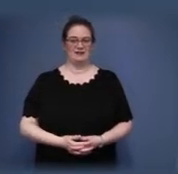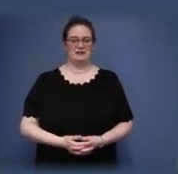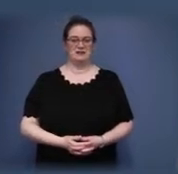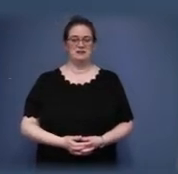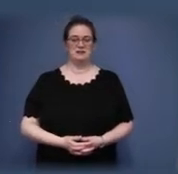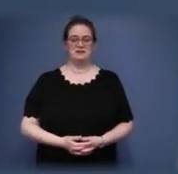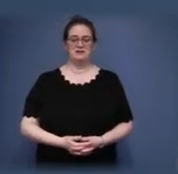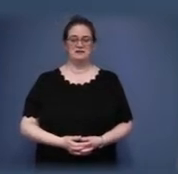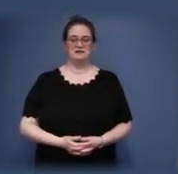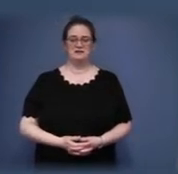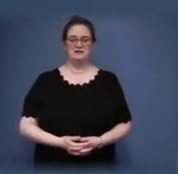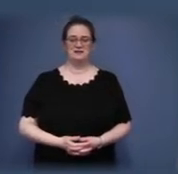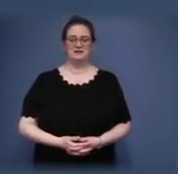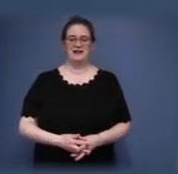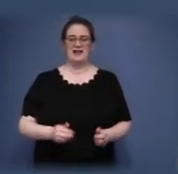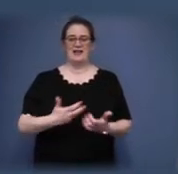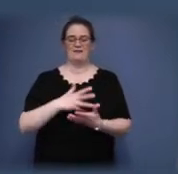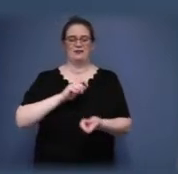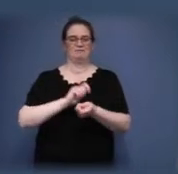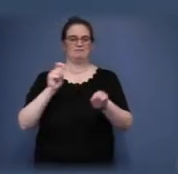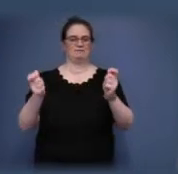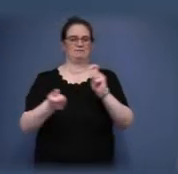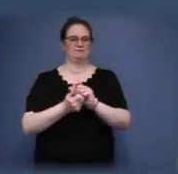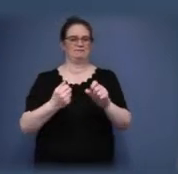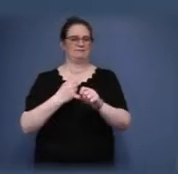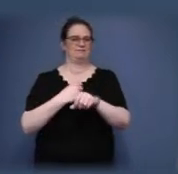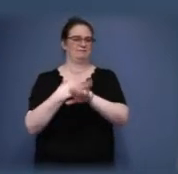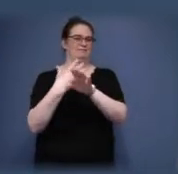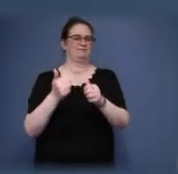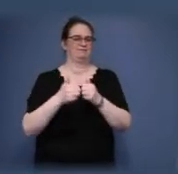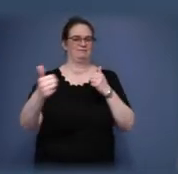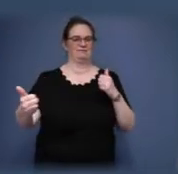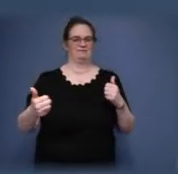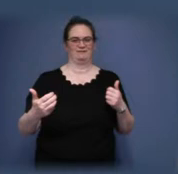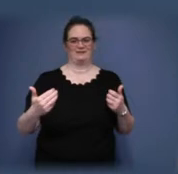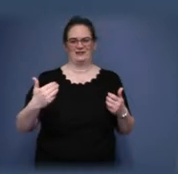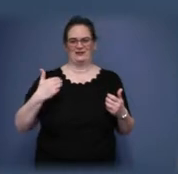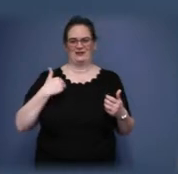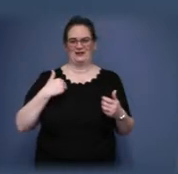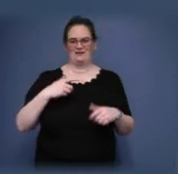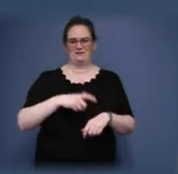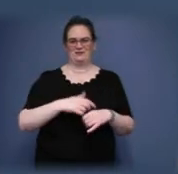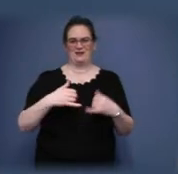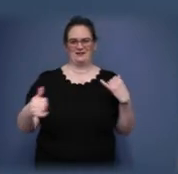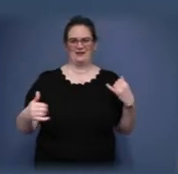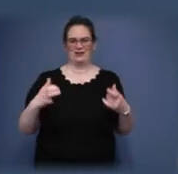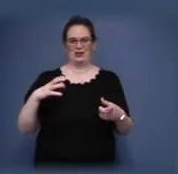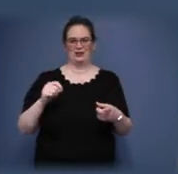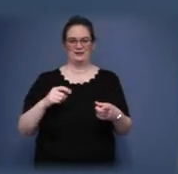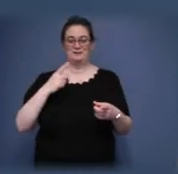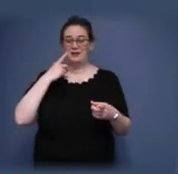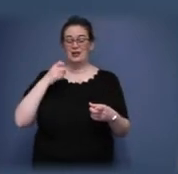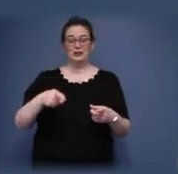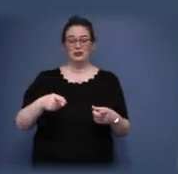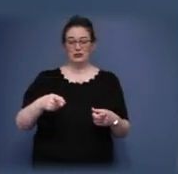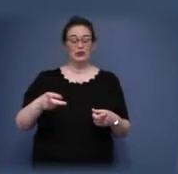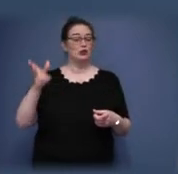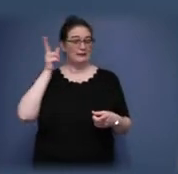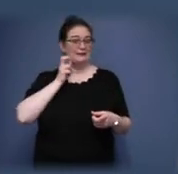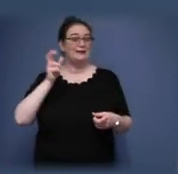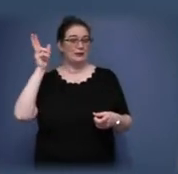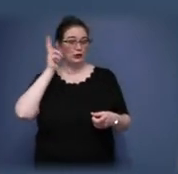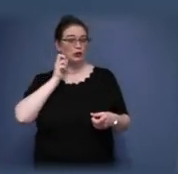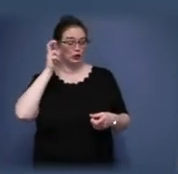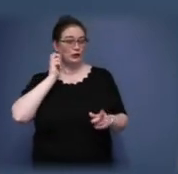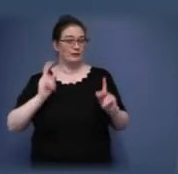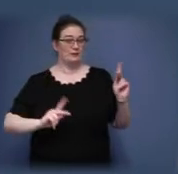pandemic. Everything moved to telehealth. So I kind of have a little timeline here of Gert because she could hear